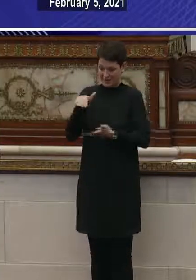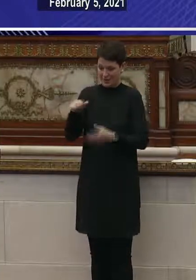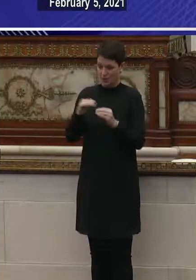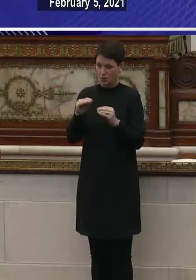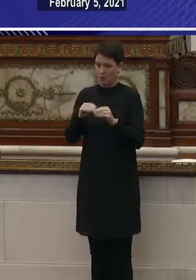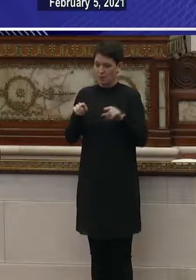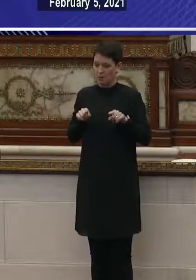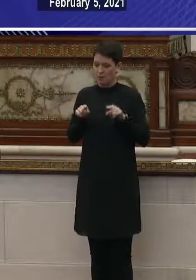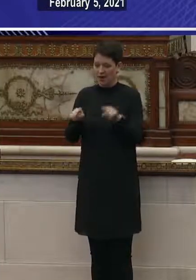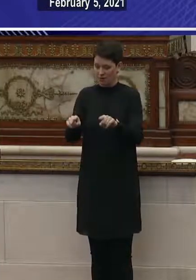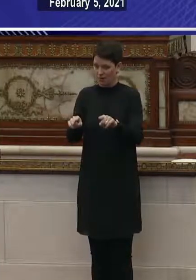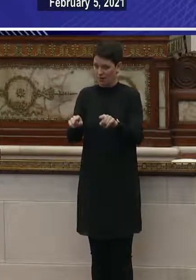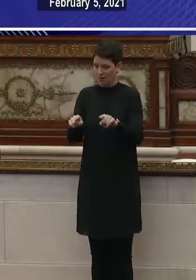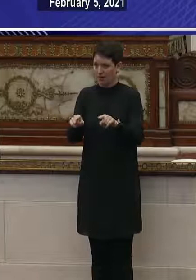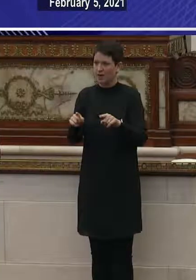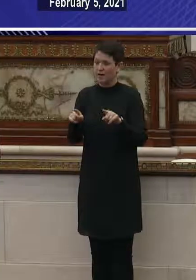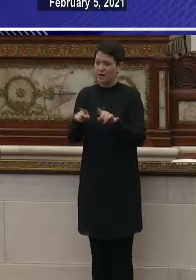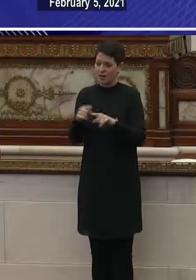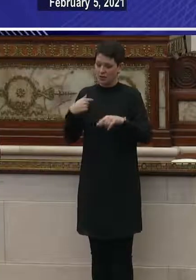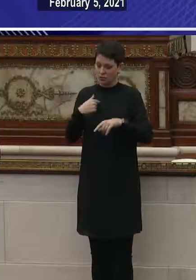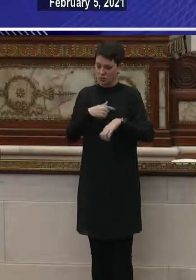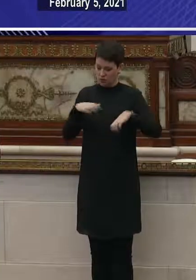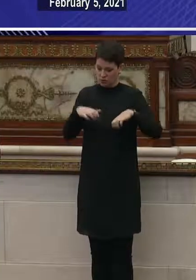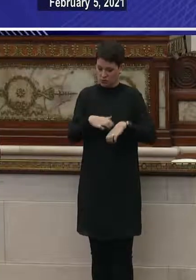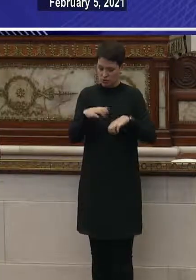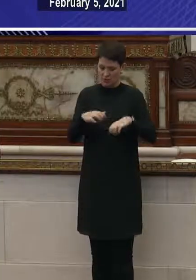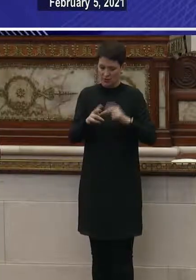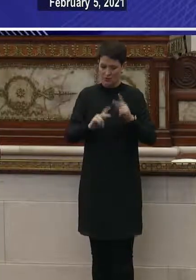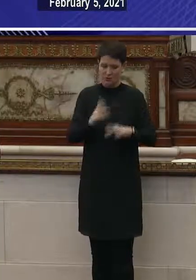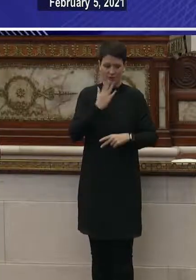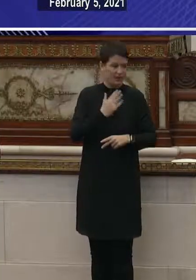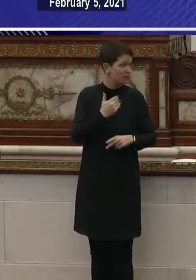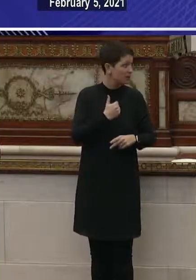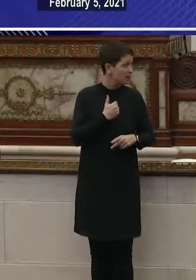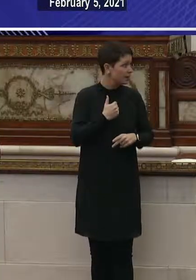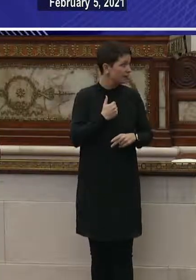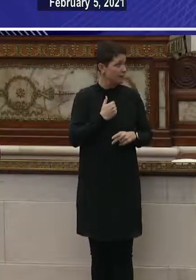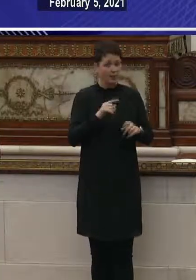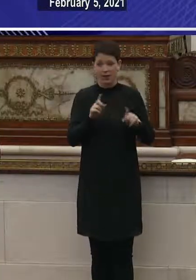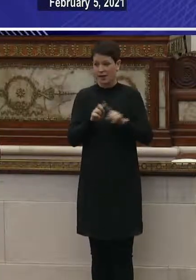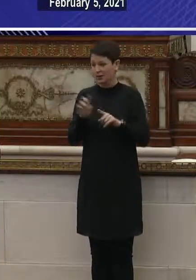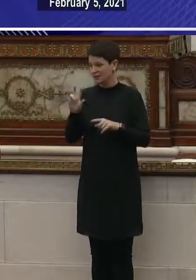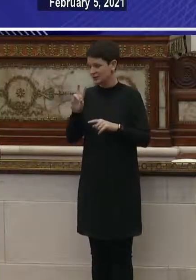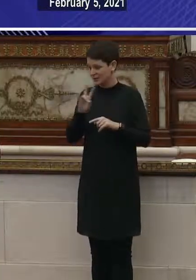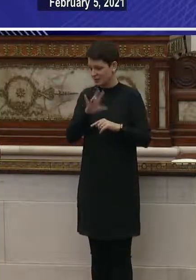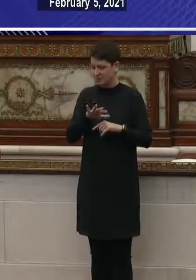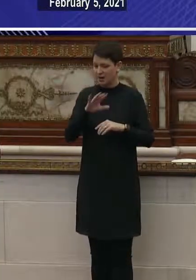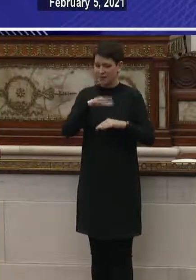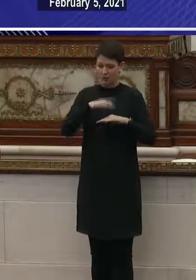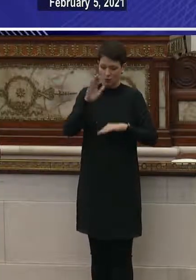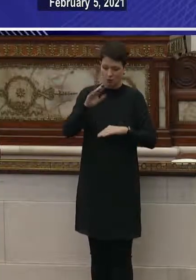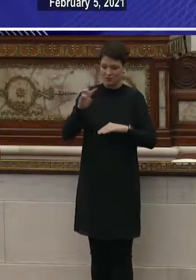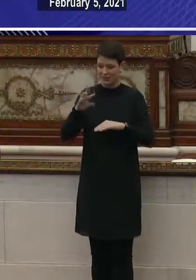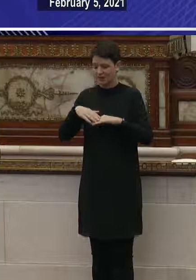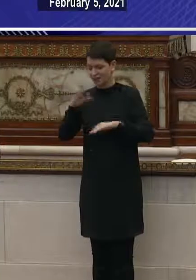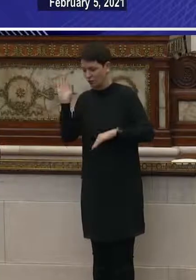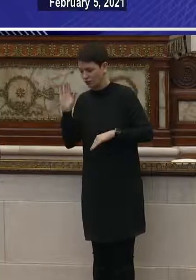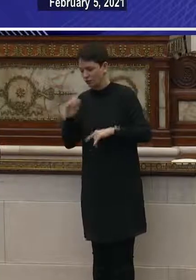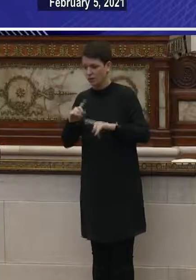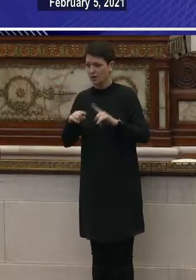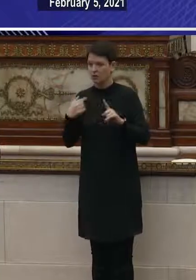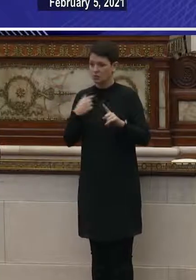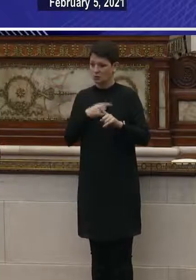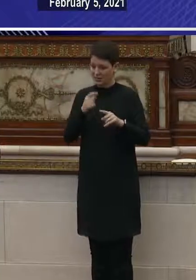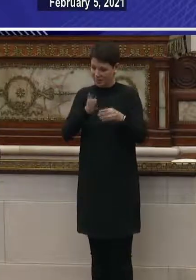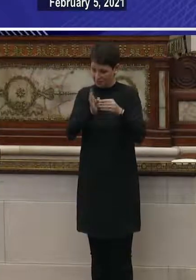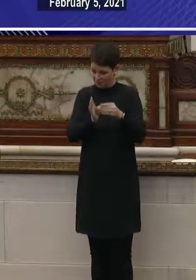parallel vaccines? Like as we're doing the people with diabetes and the people with 75 and 65 and over, do we have to